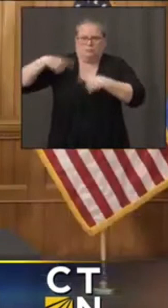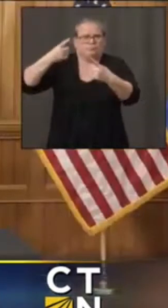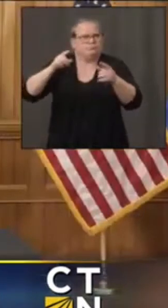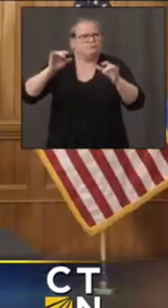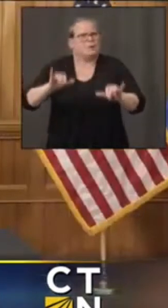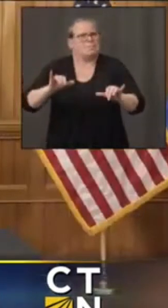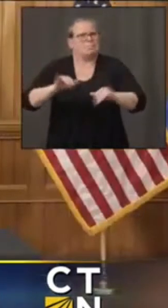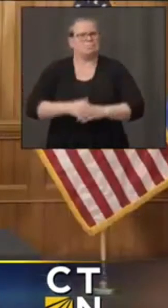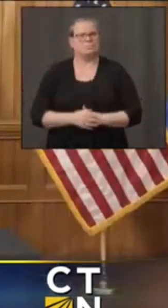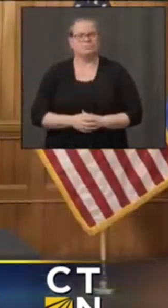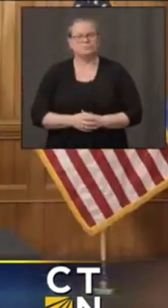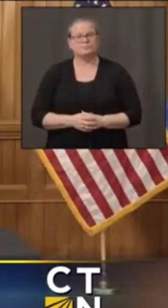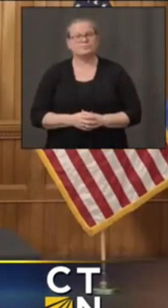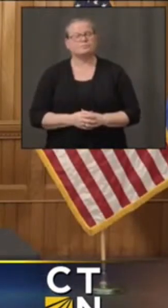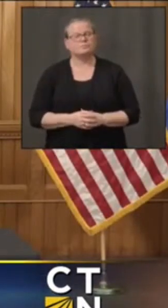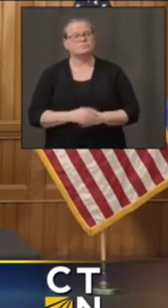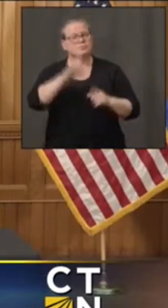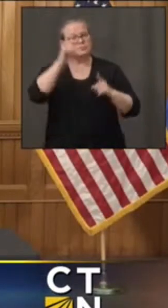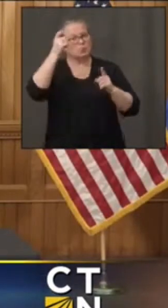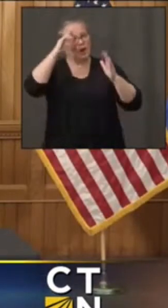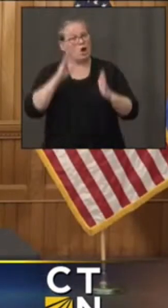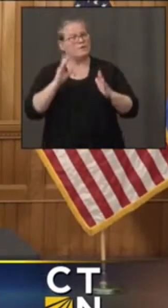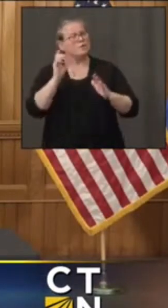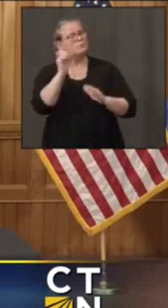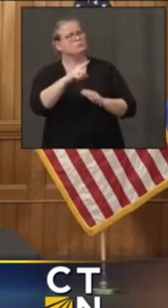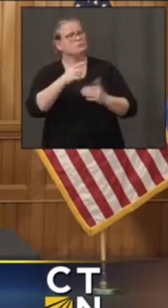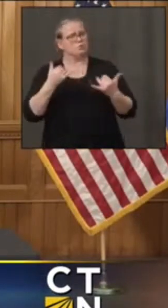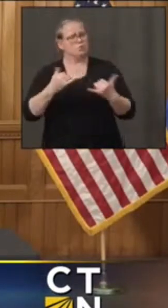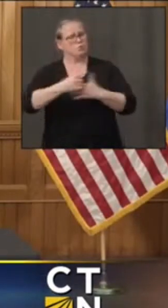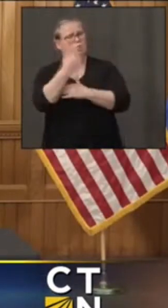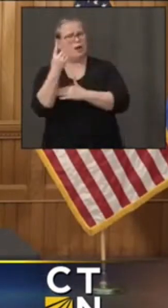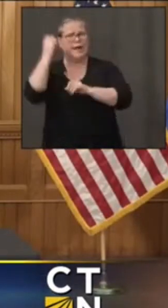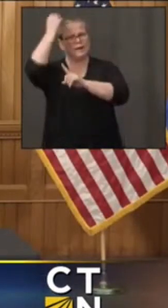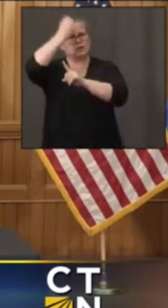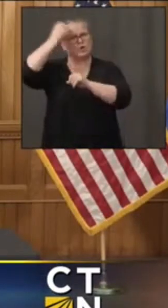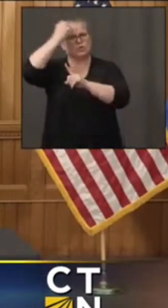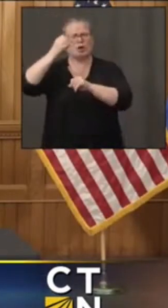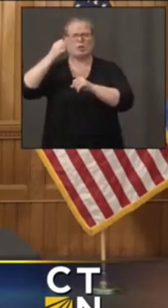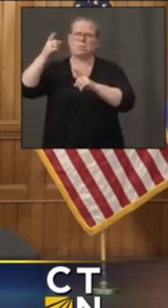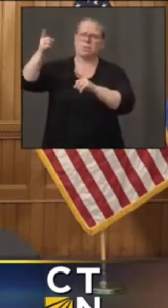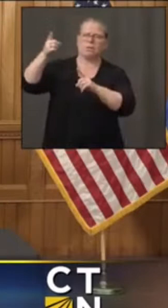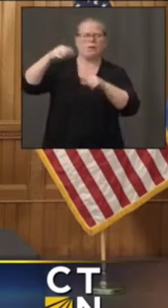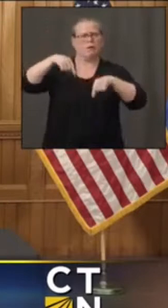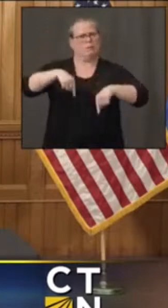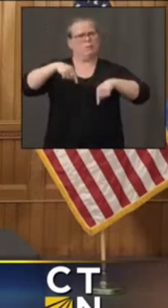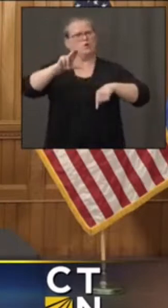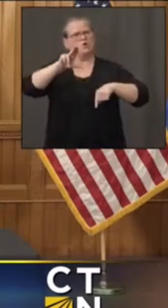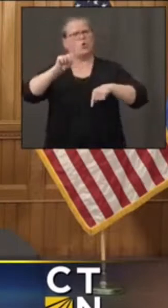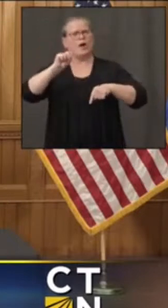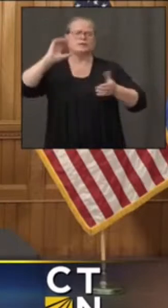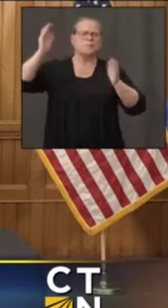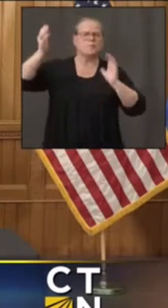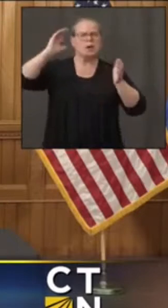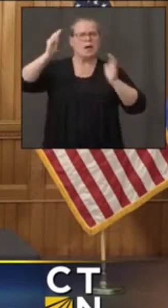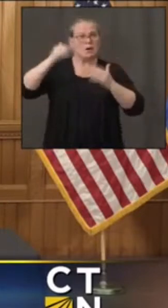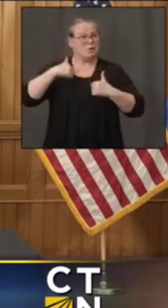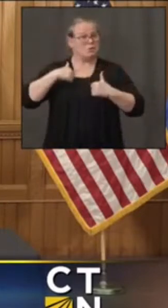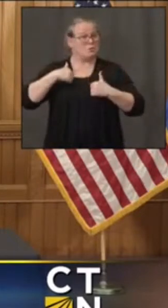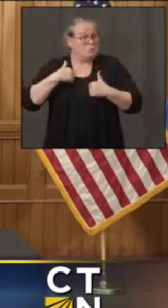of European comparisons today. Is there anything that you're looking to take from their playbook going forward into the fall and